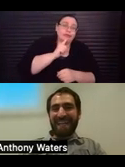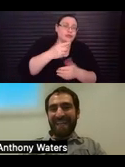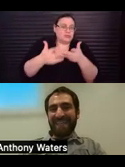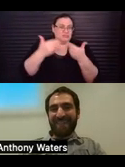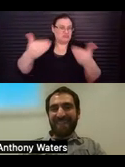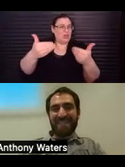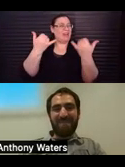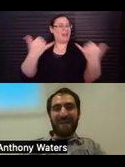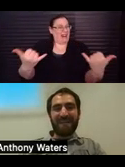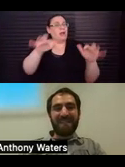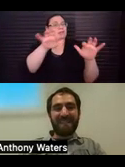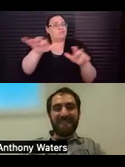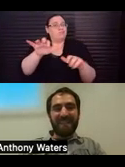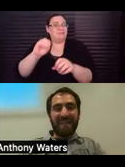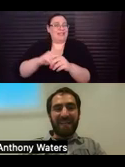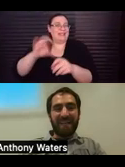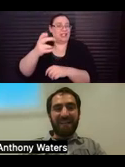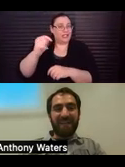ahead and enter into the chat box